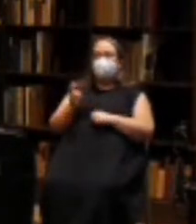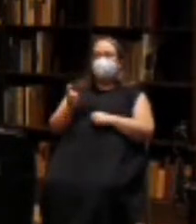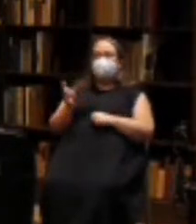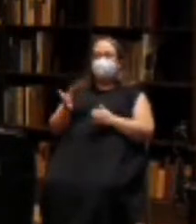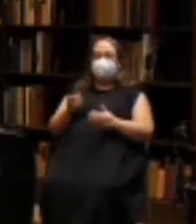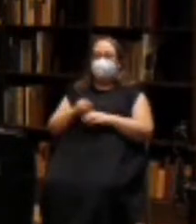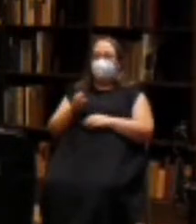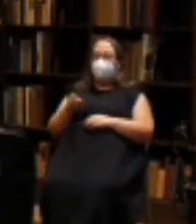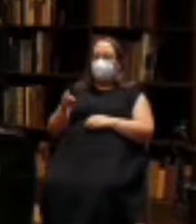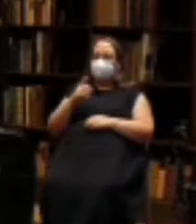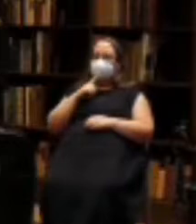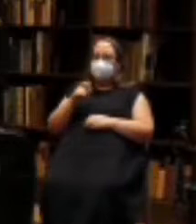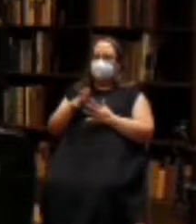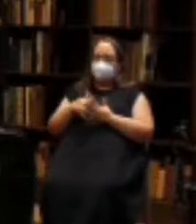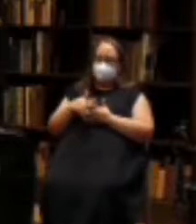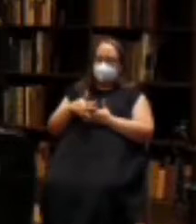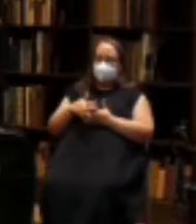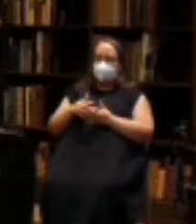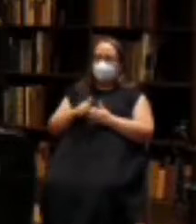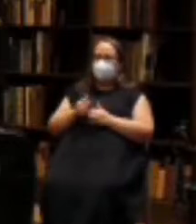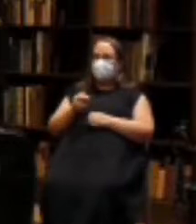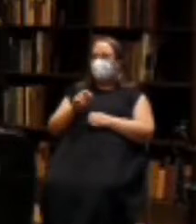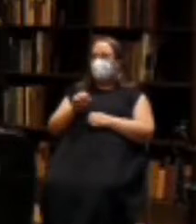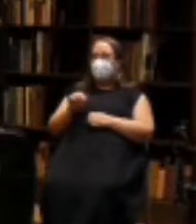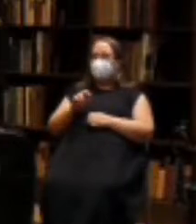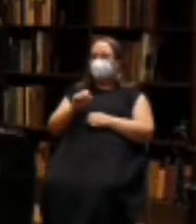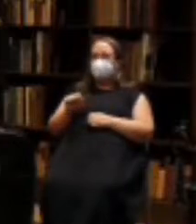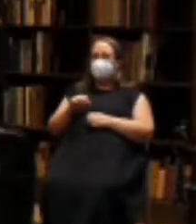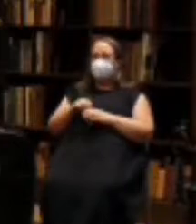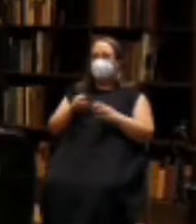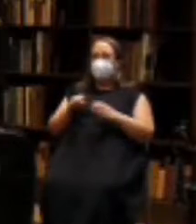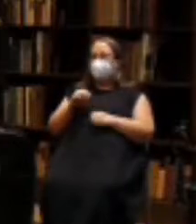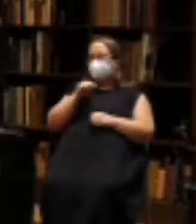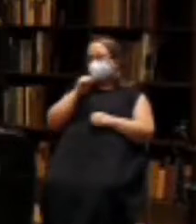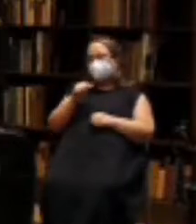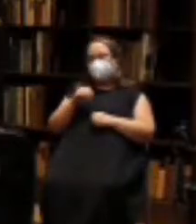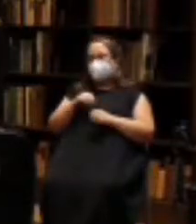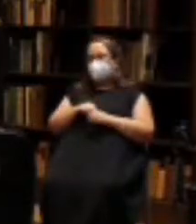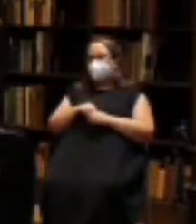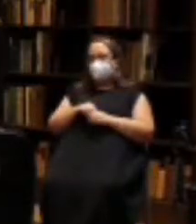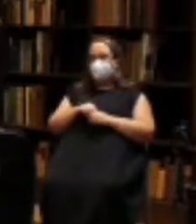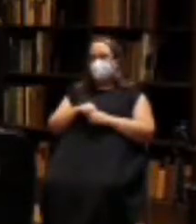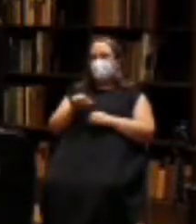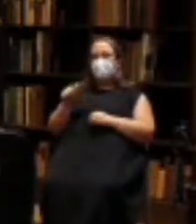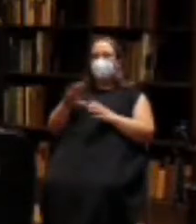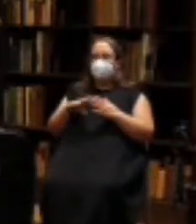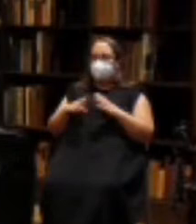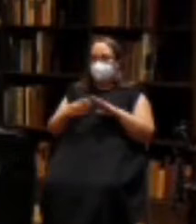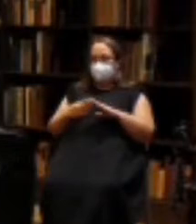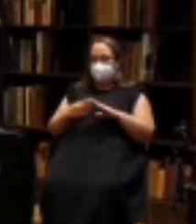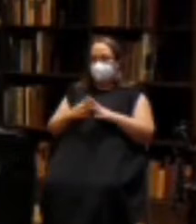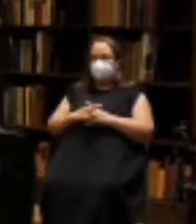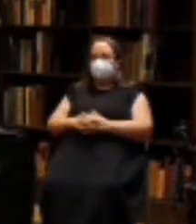to me, is so deeply embedded in the grassroots in a way that it is not in other cities.